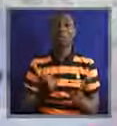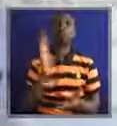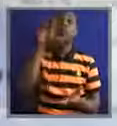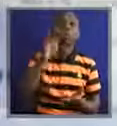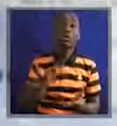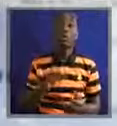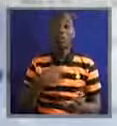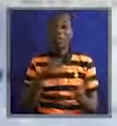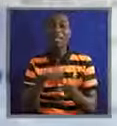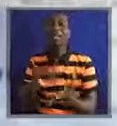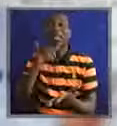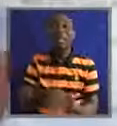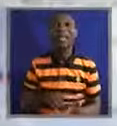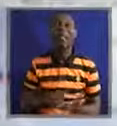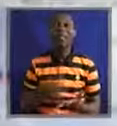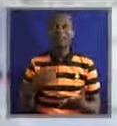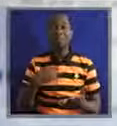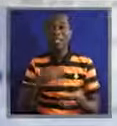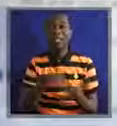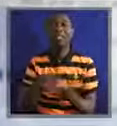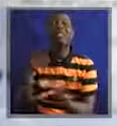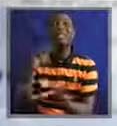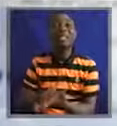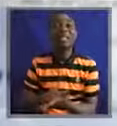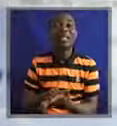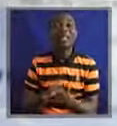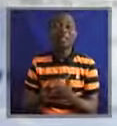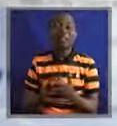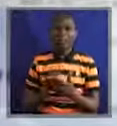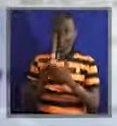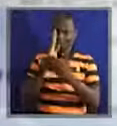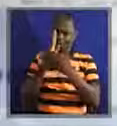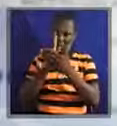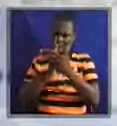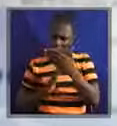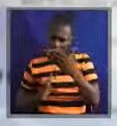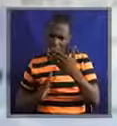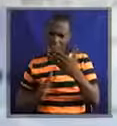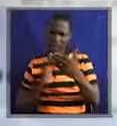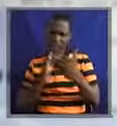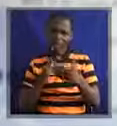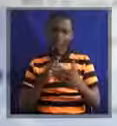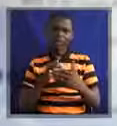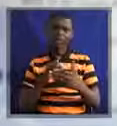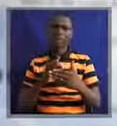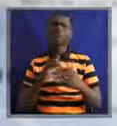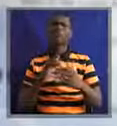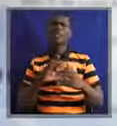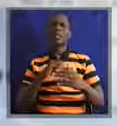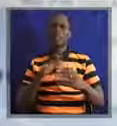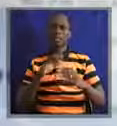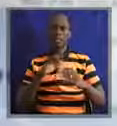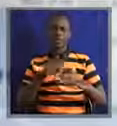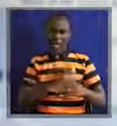a dear ben me a dear ben ahobrasie aye hallmark of obi biara